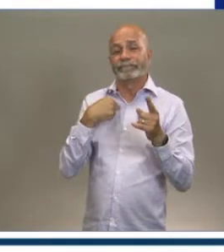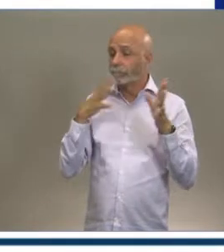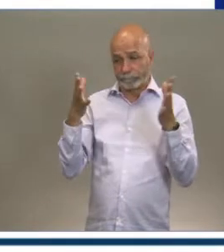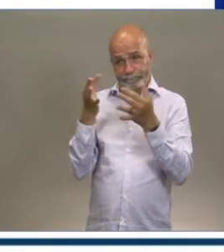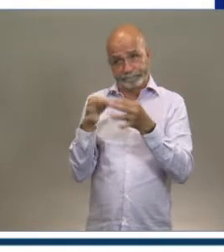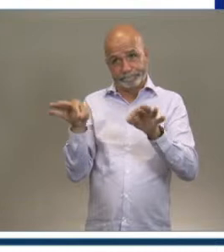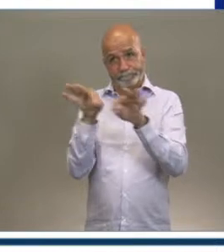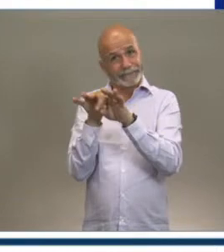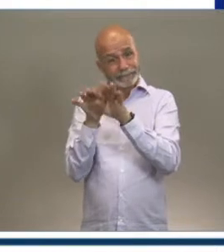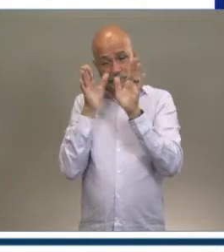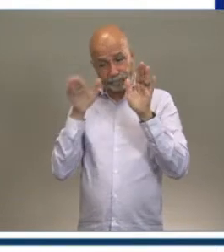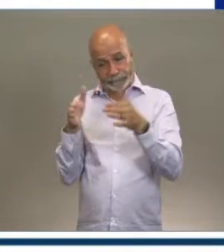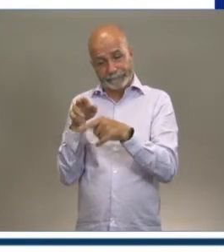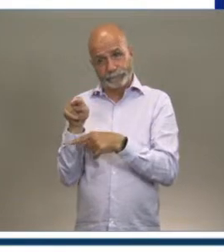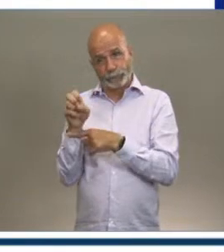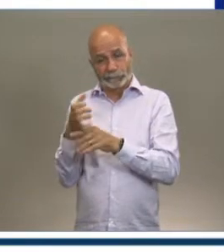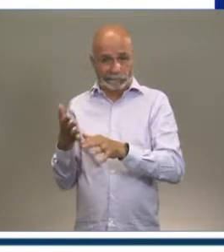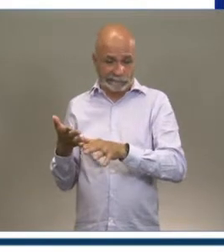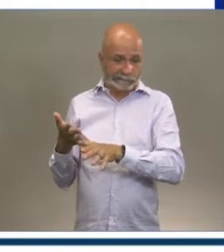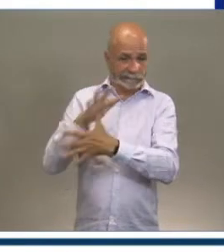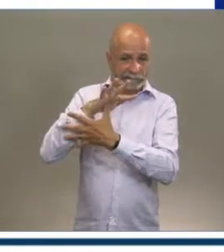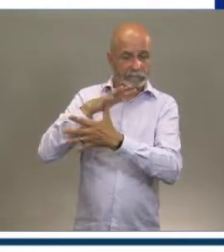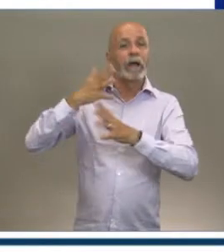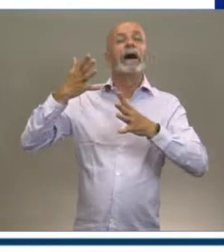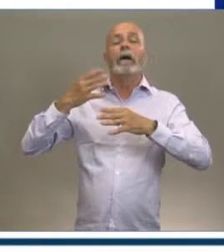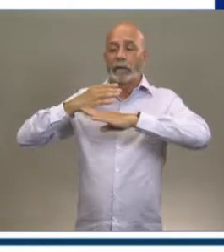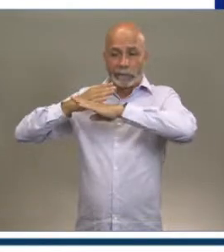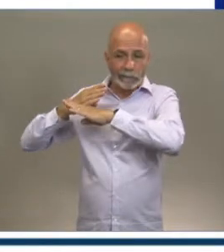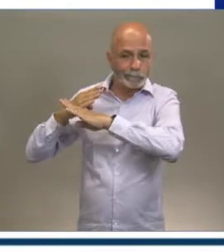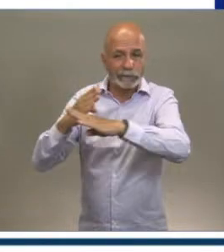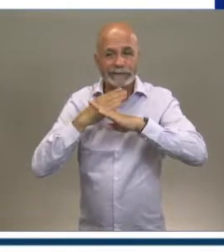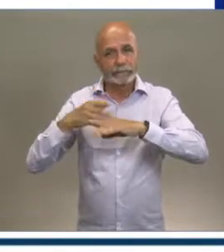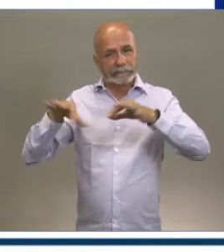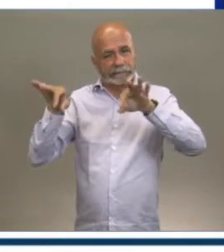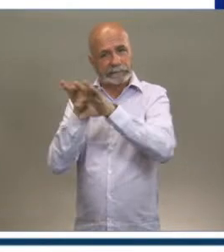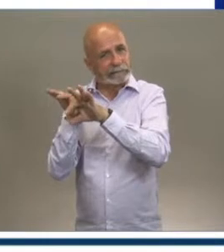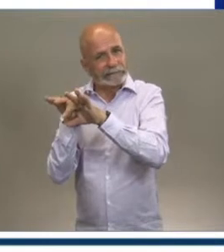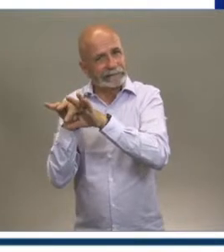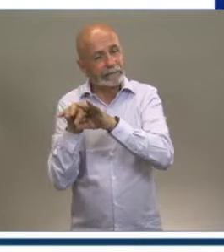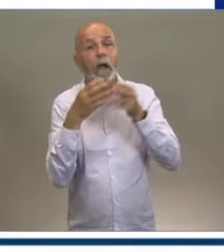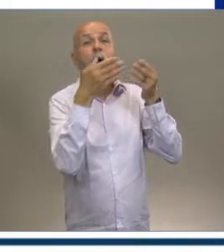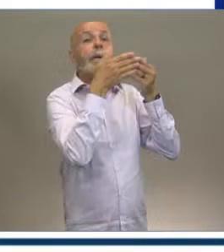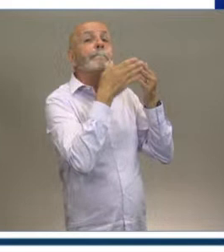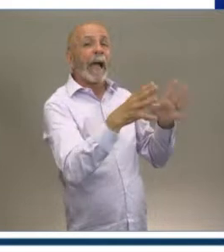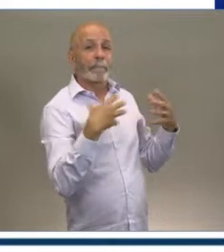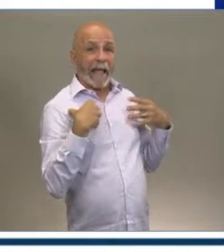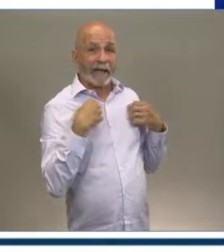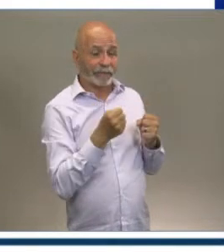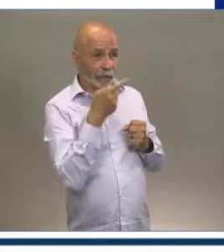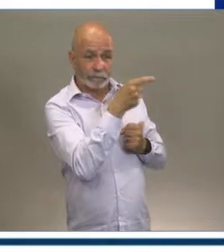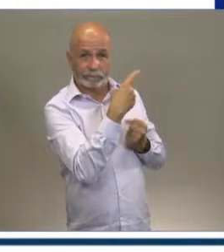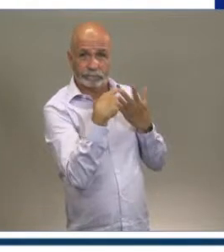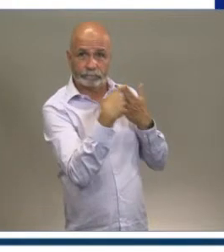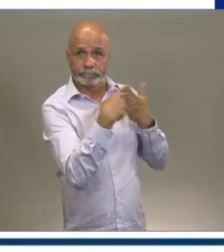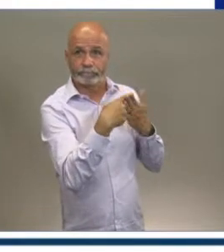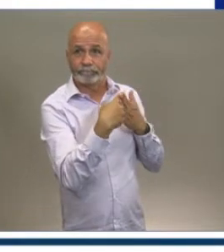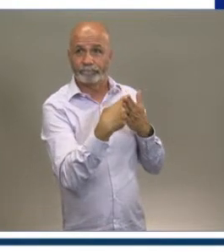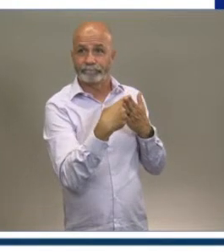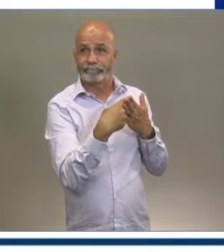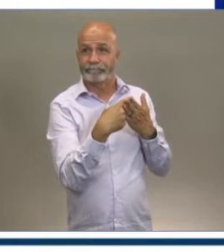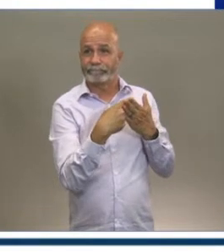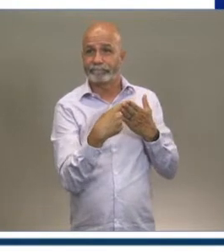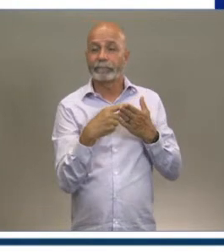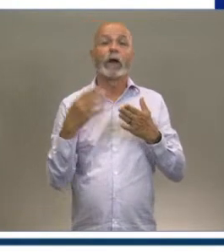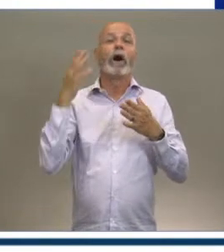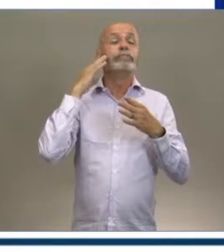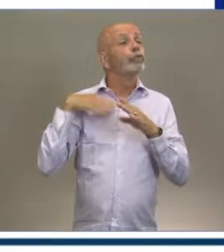measure will provide the protection that public health is asking for as we start to reopen our economy. It was my hope to